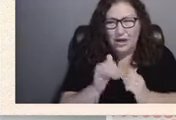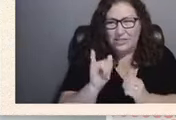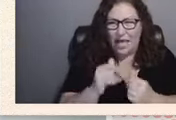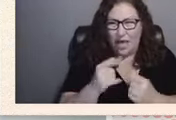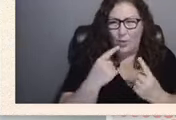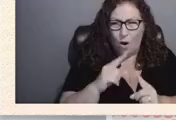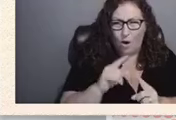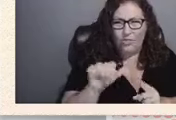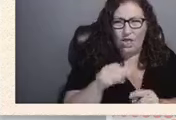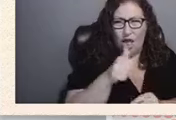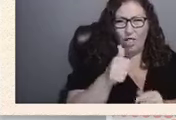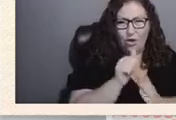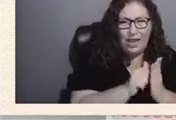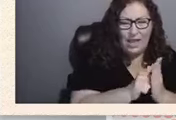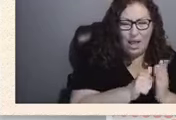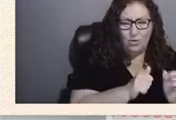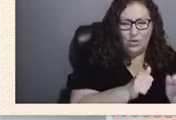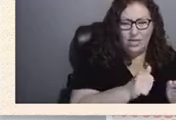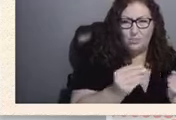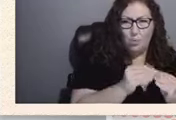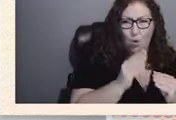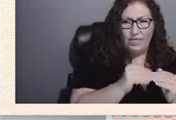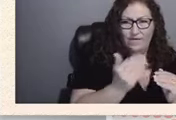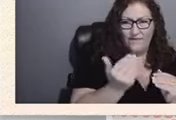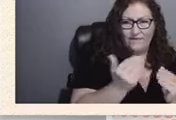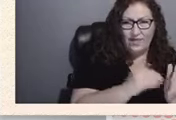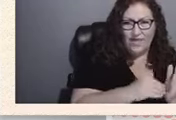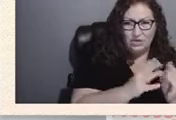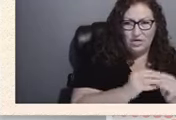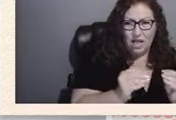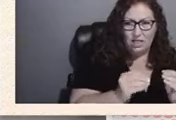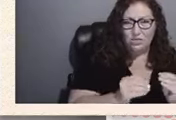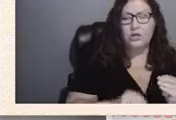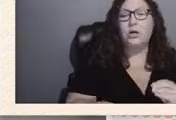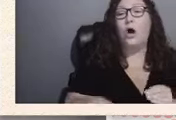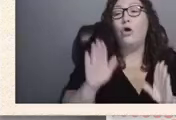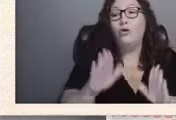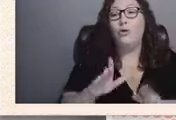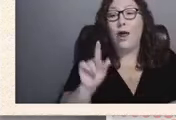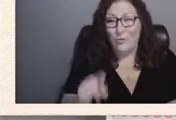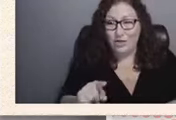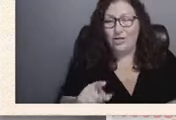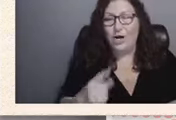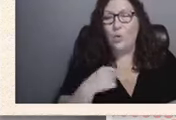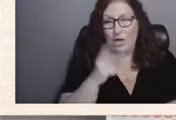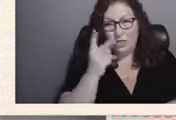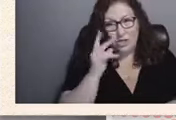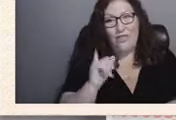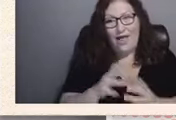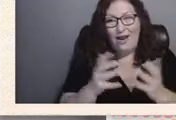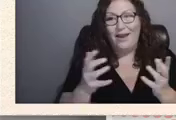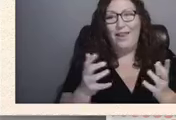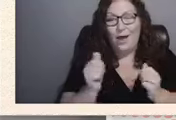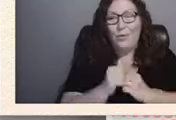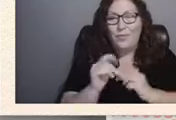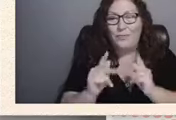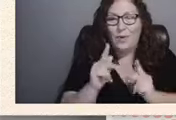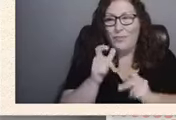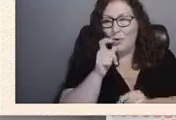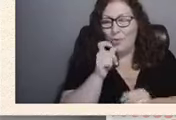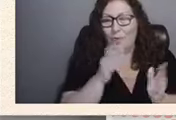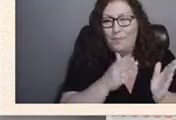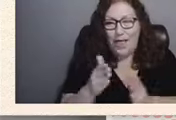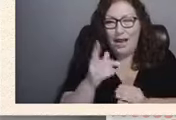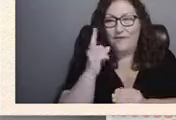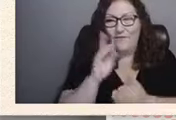more than $15,000? It exceeds 15. Yep. Great question. Great question. We saw this a lot with people who were planning for